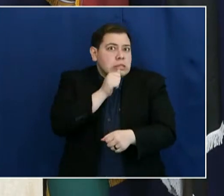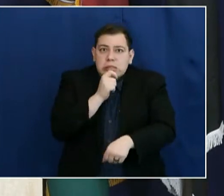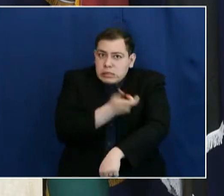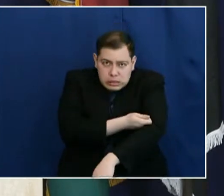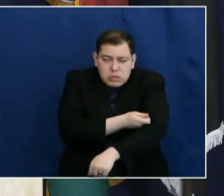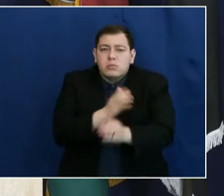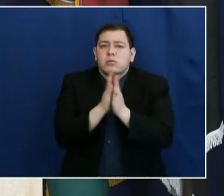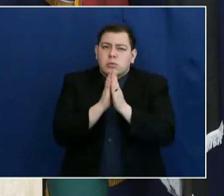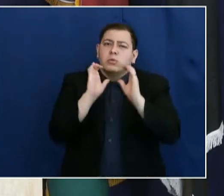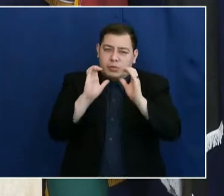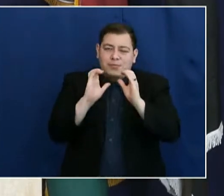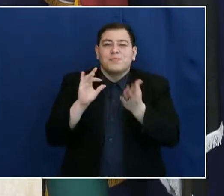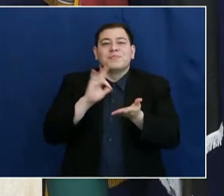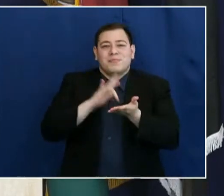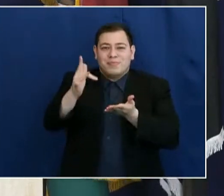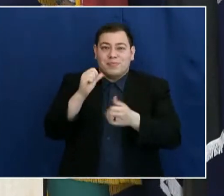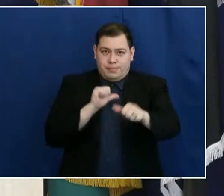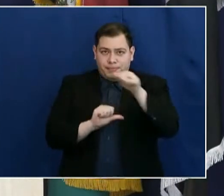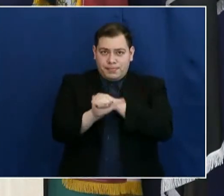gracias.